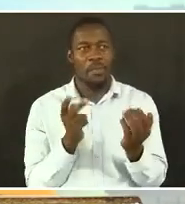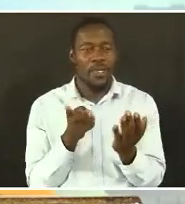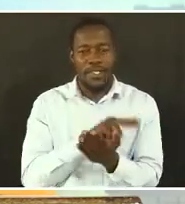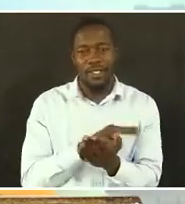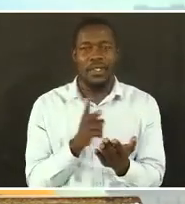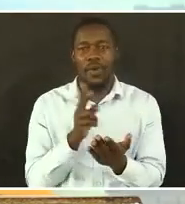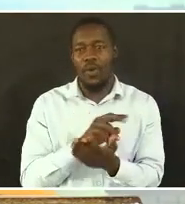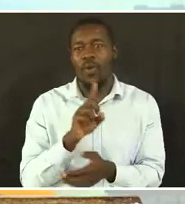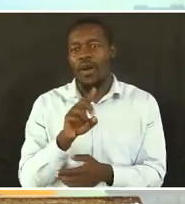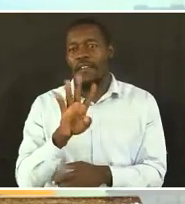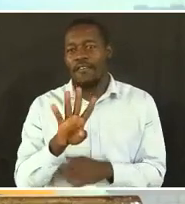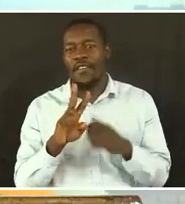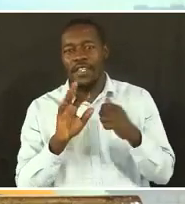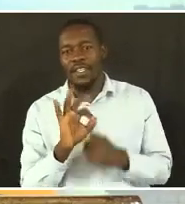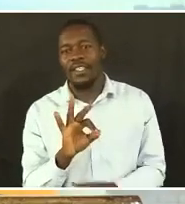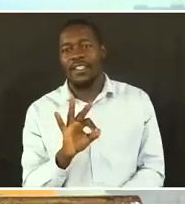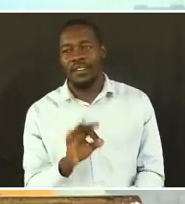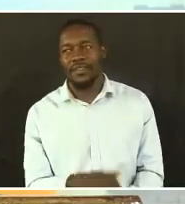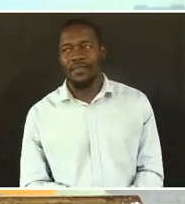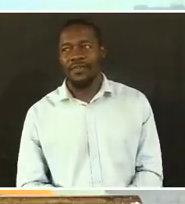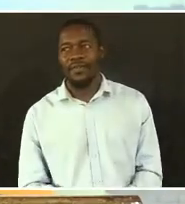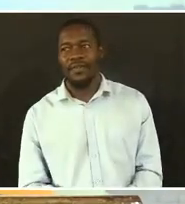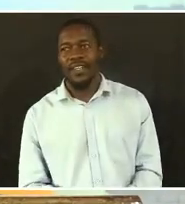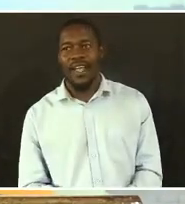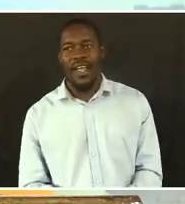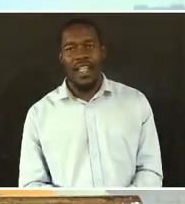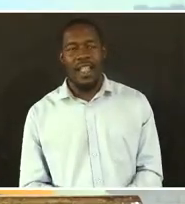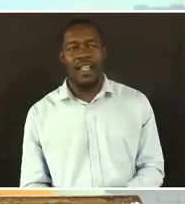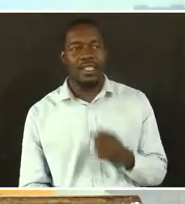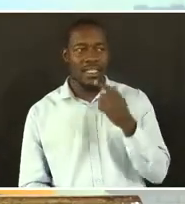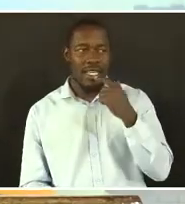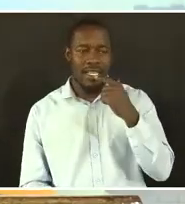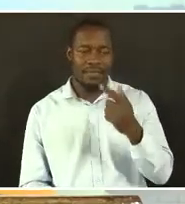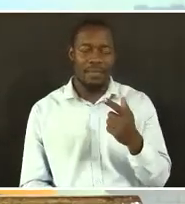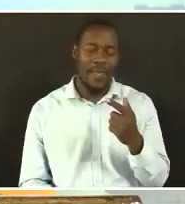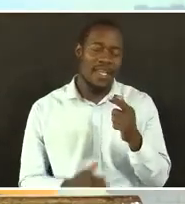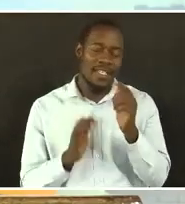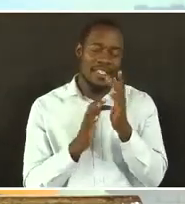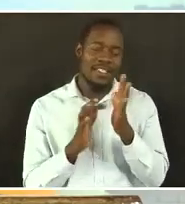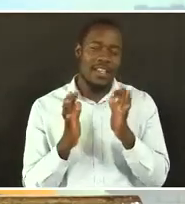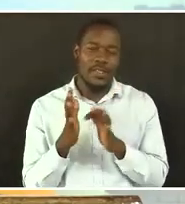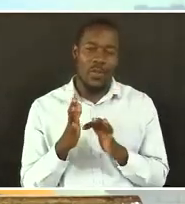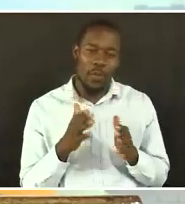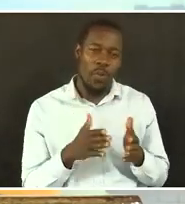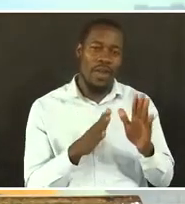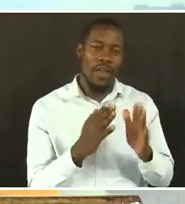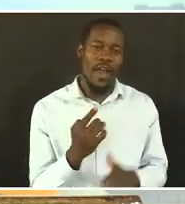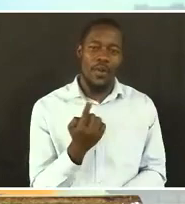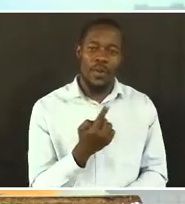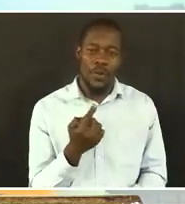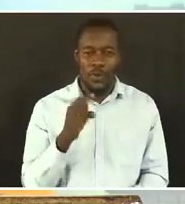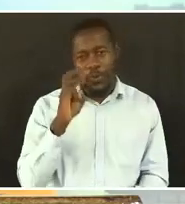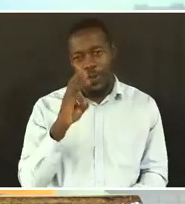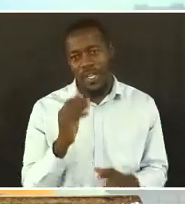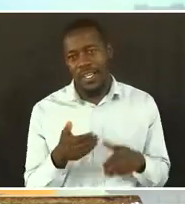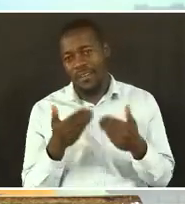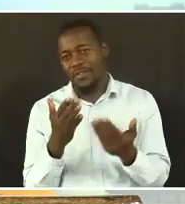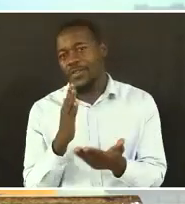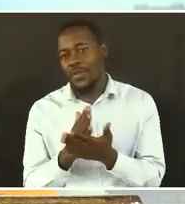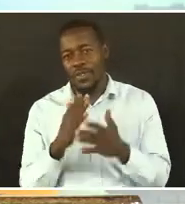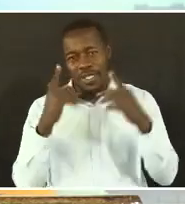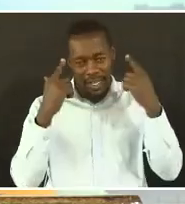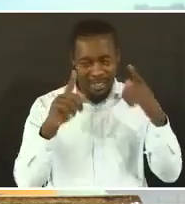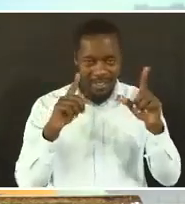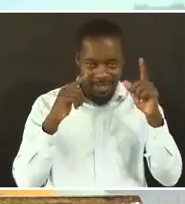3, the messenger to the remnant says, Christ's method alone will give true success in reaching the